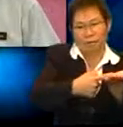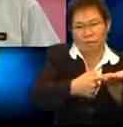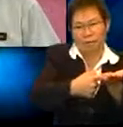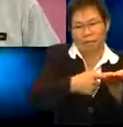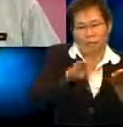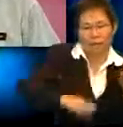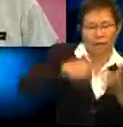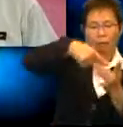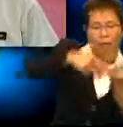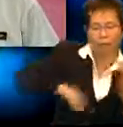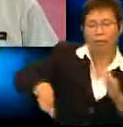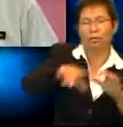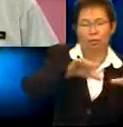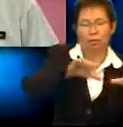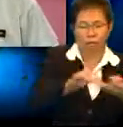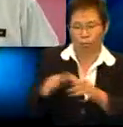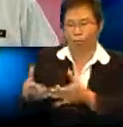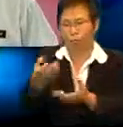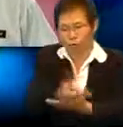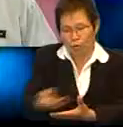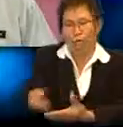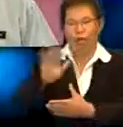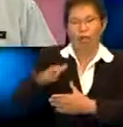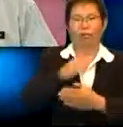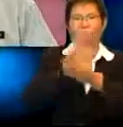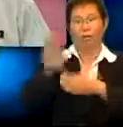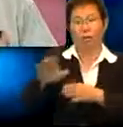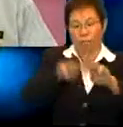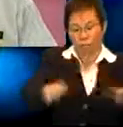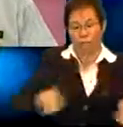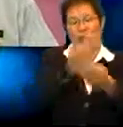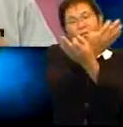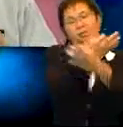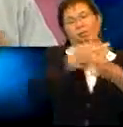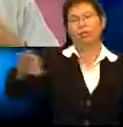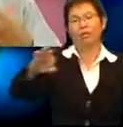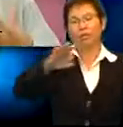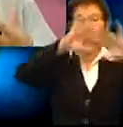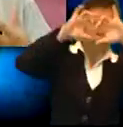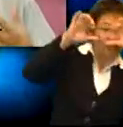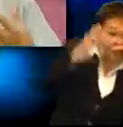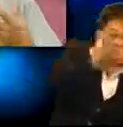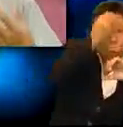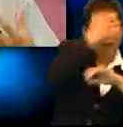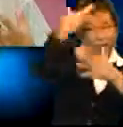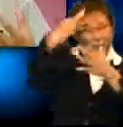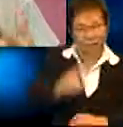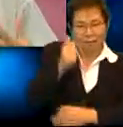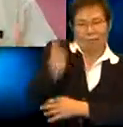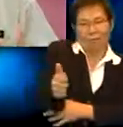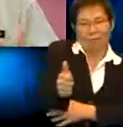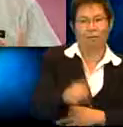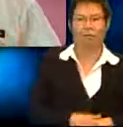move among the groups to facilitate, allowing pupils to have the freedom to explore and make their